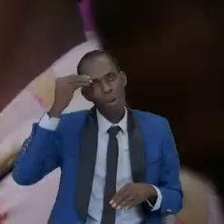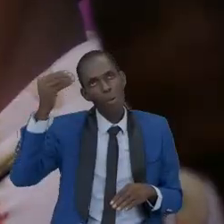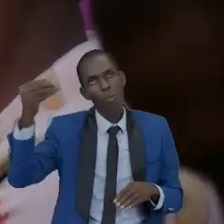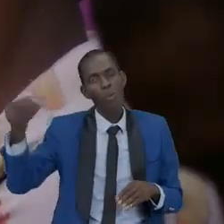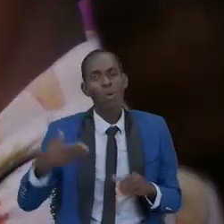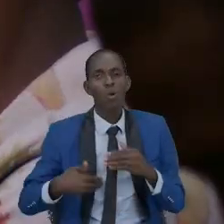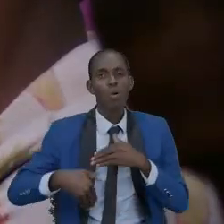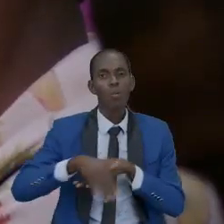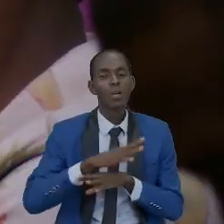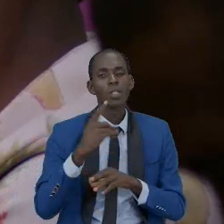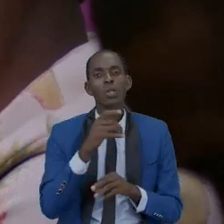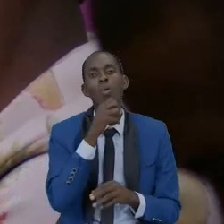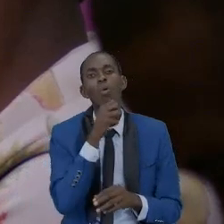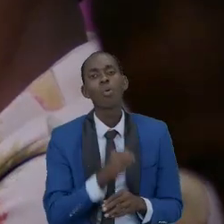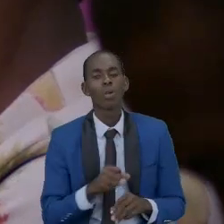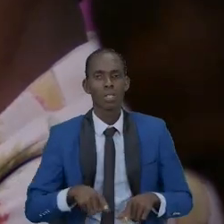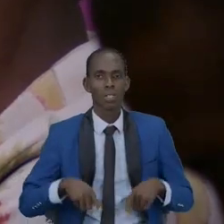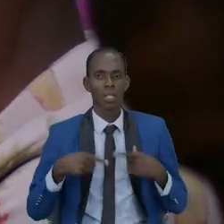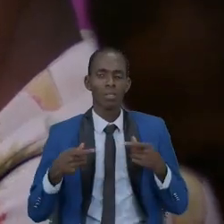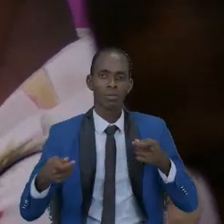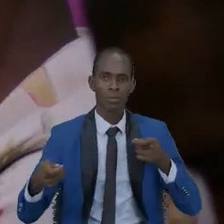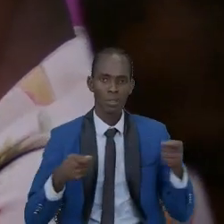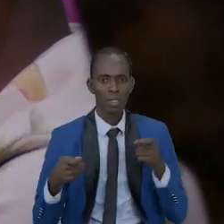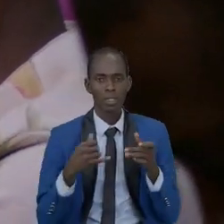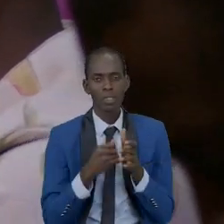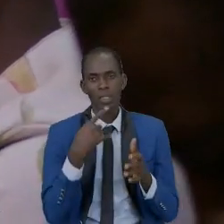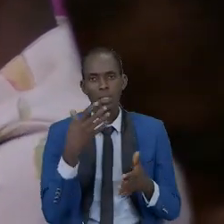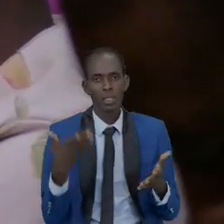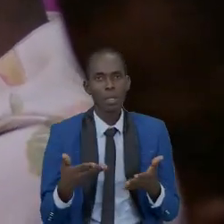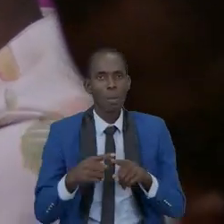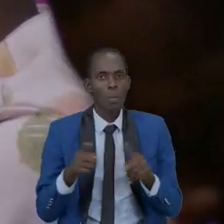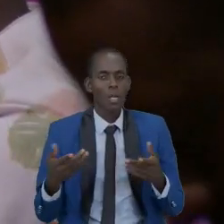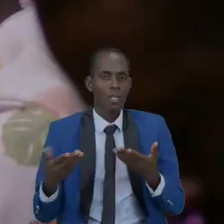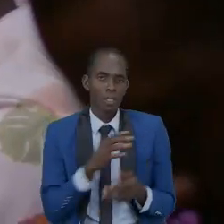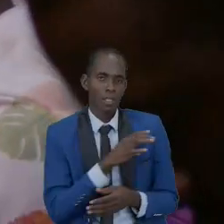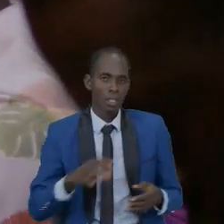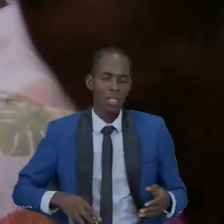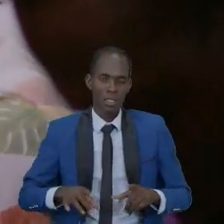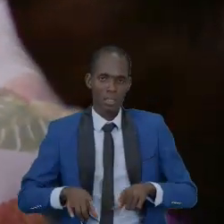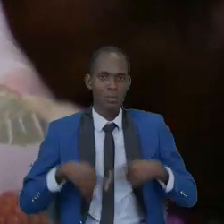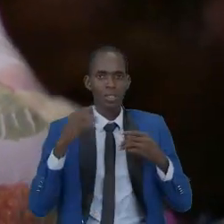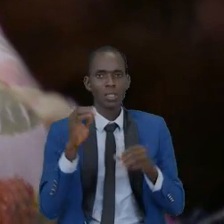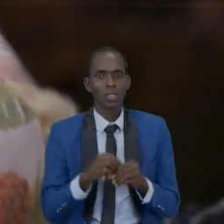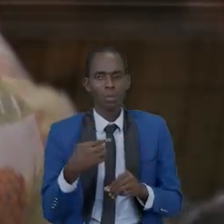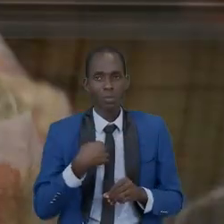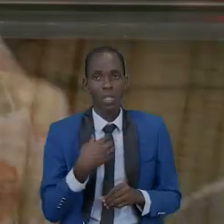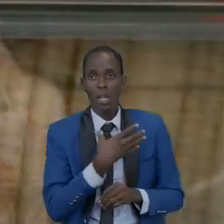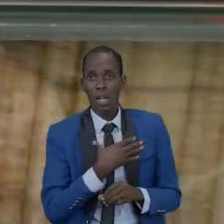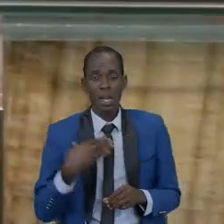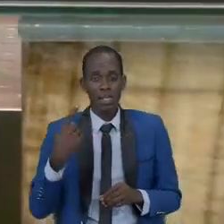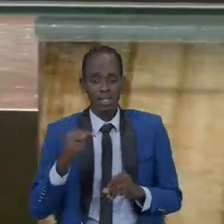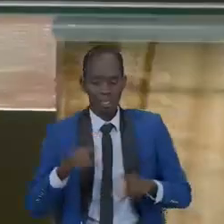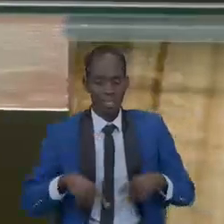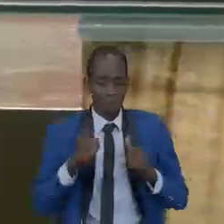the old life. Reign, he says, but Christ liveth in me, and the life which I